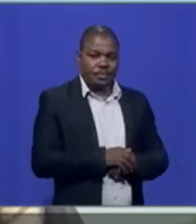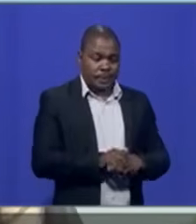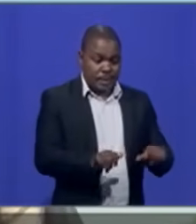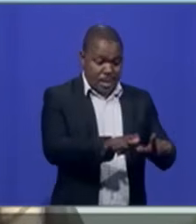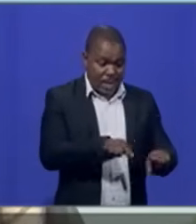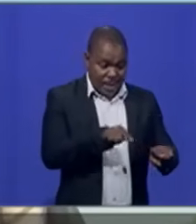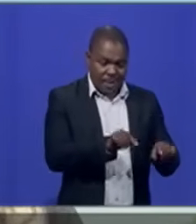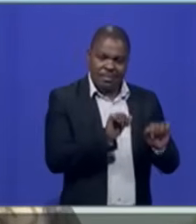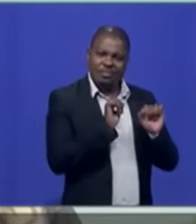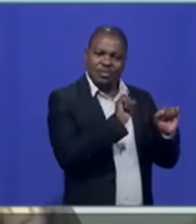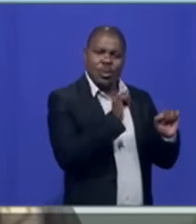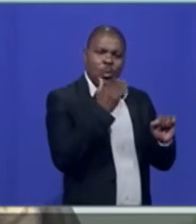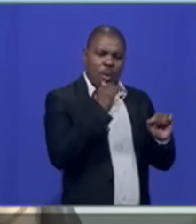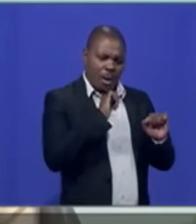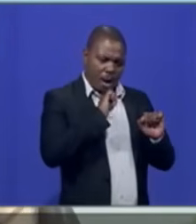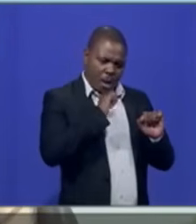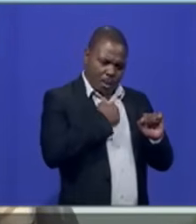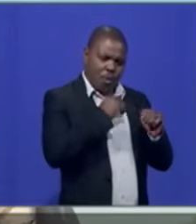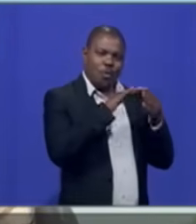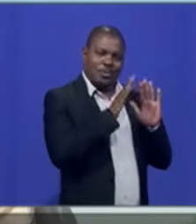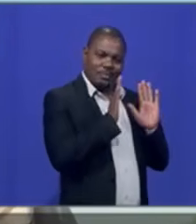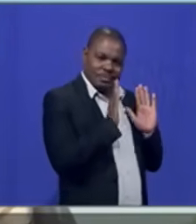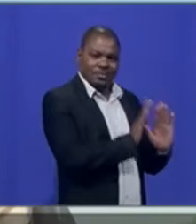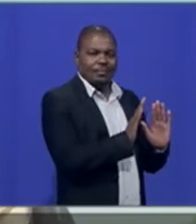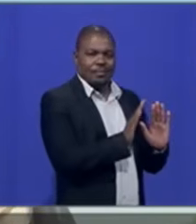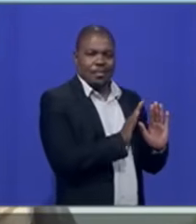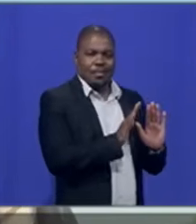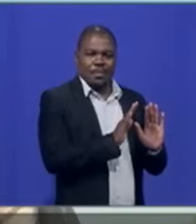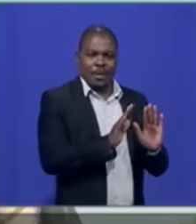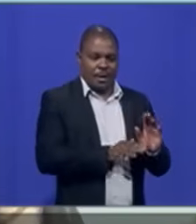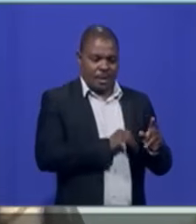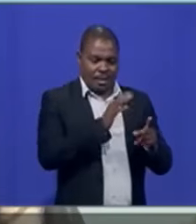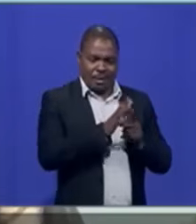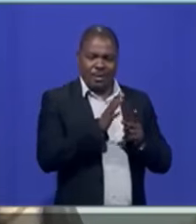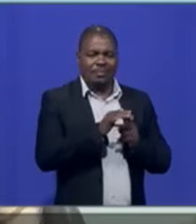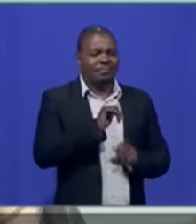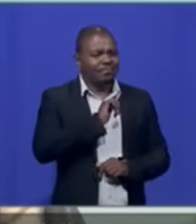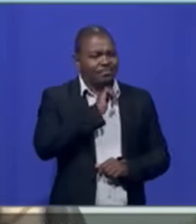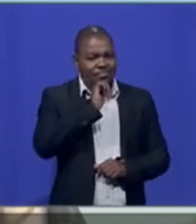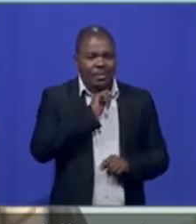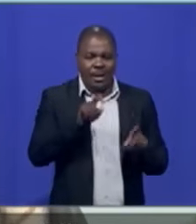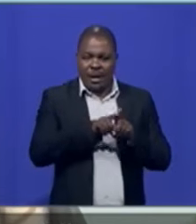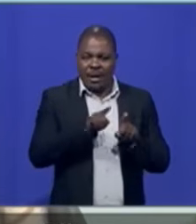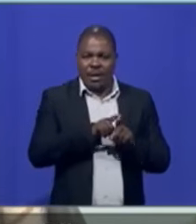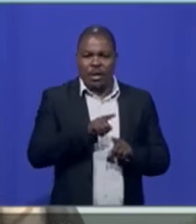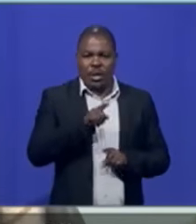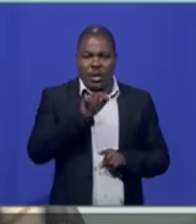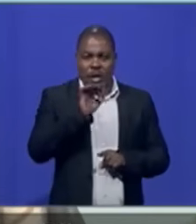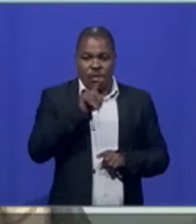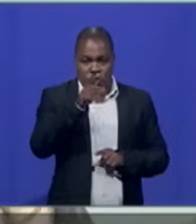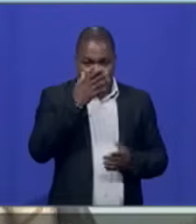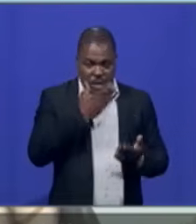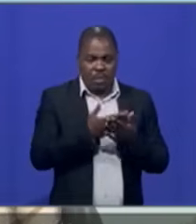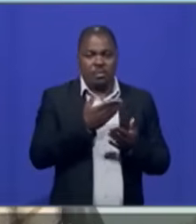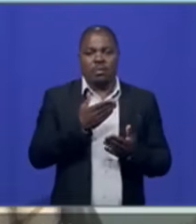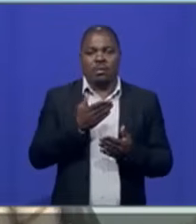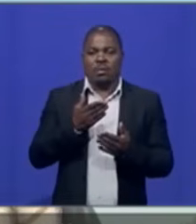to our community. Even if you take a stand to go